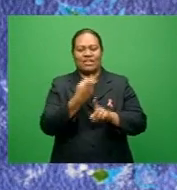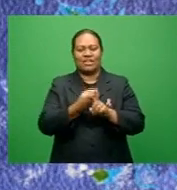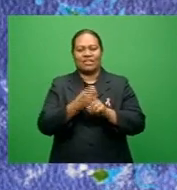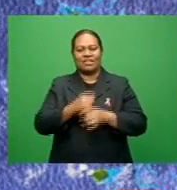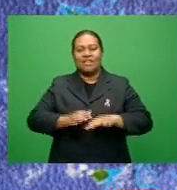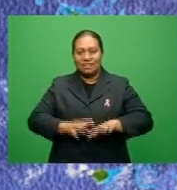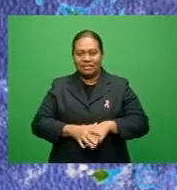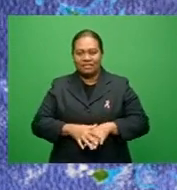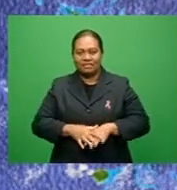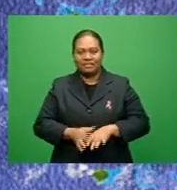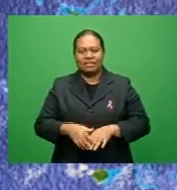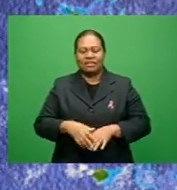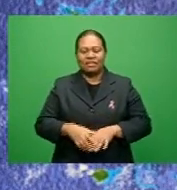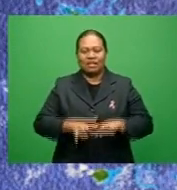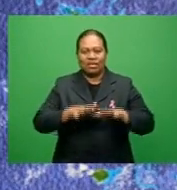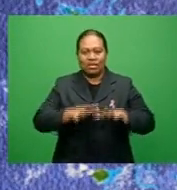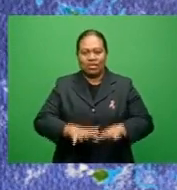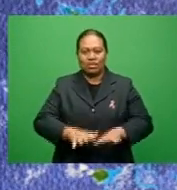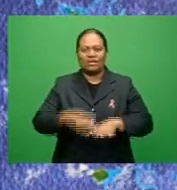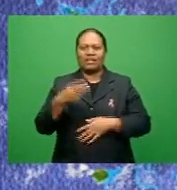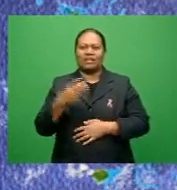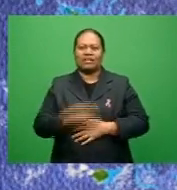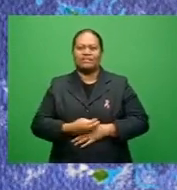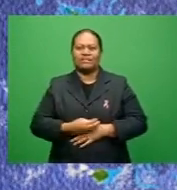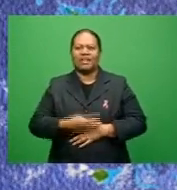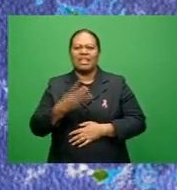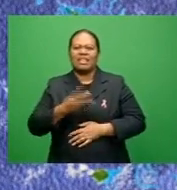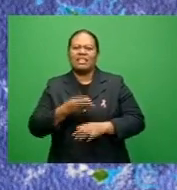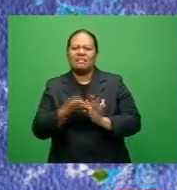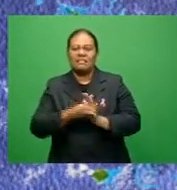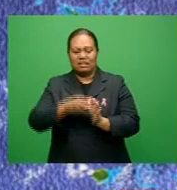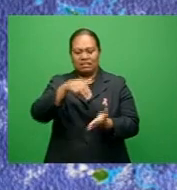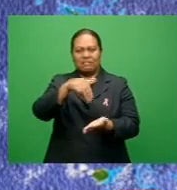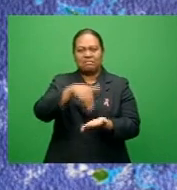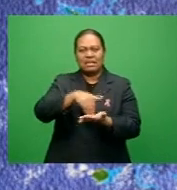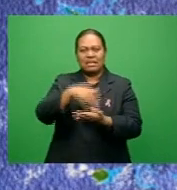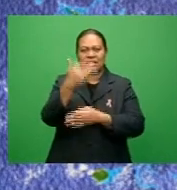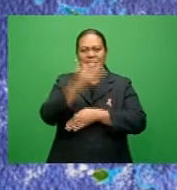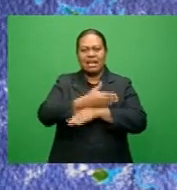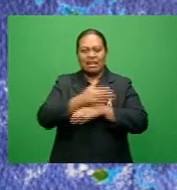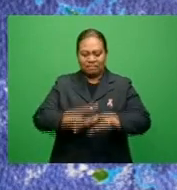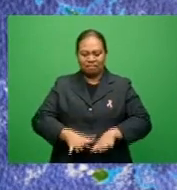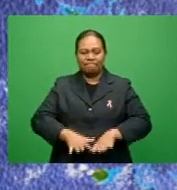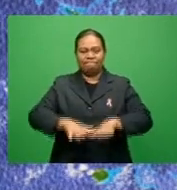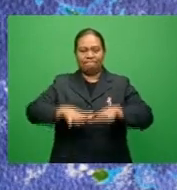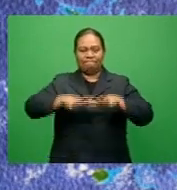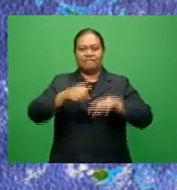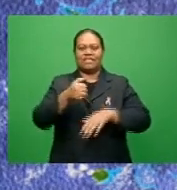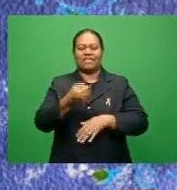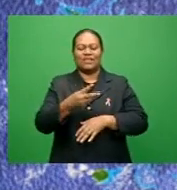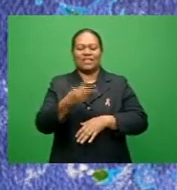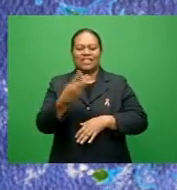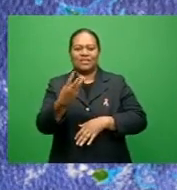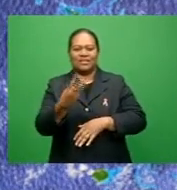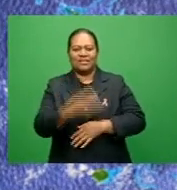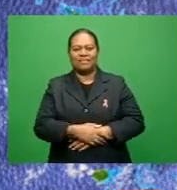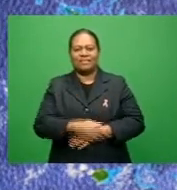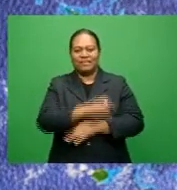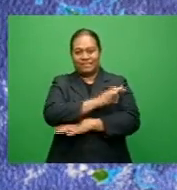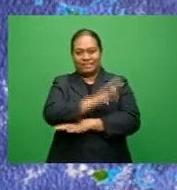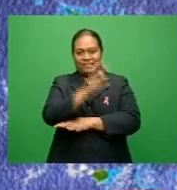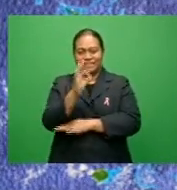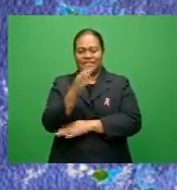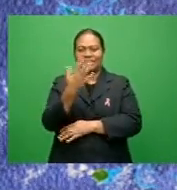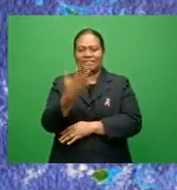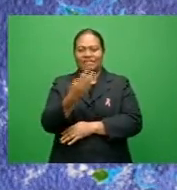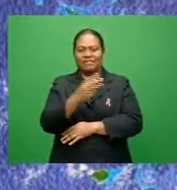the tides, the next low tide is at 13 minutes after midnight, followed by high tide at 6:23 a.m. Sunrise is